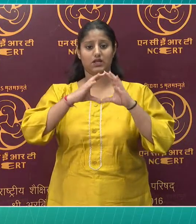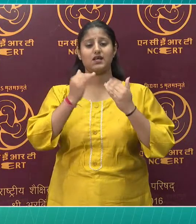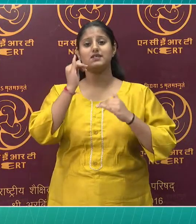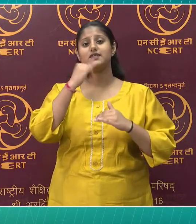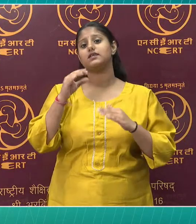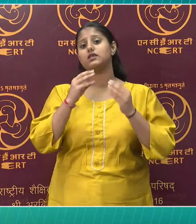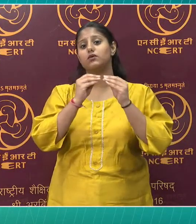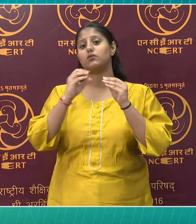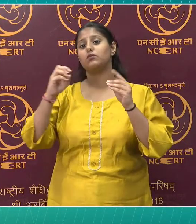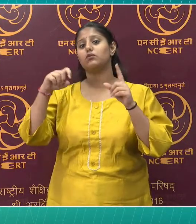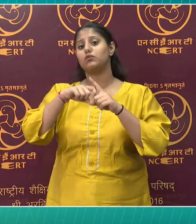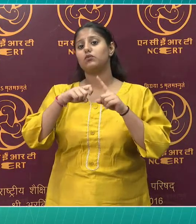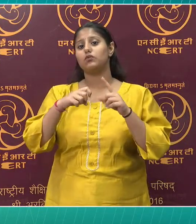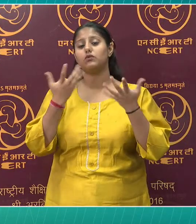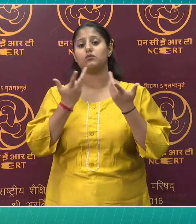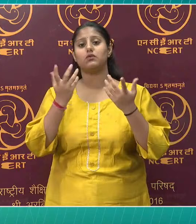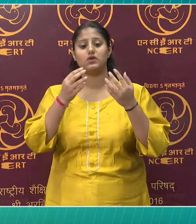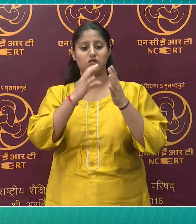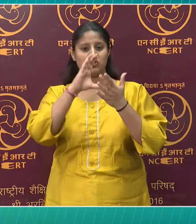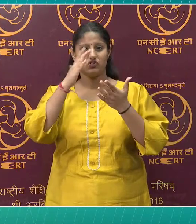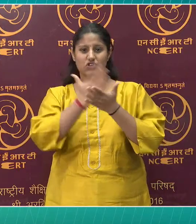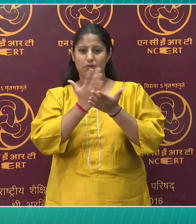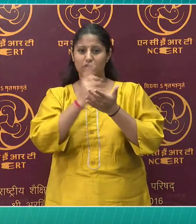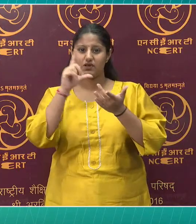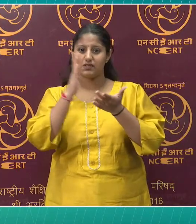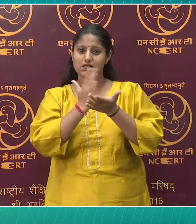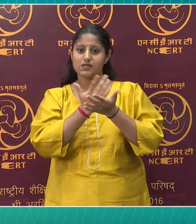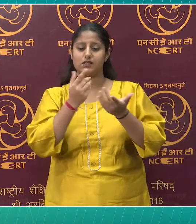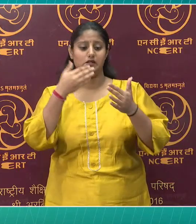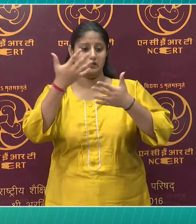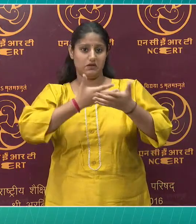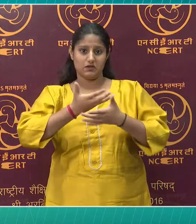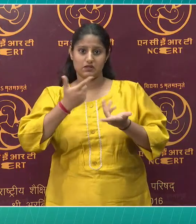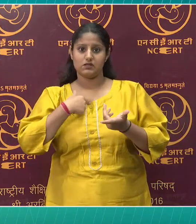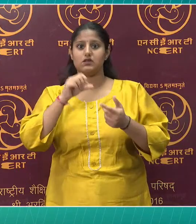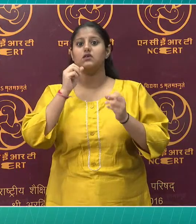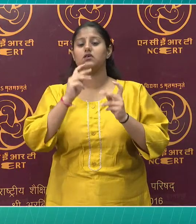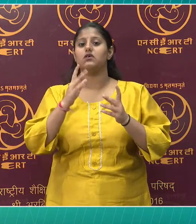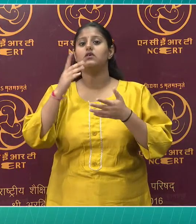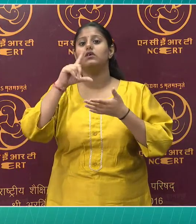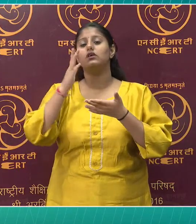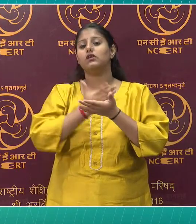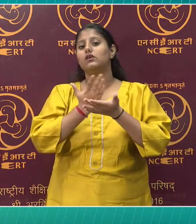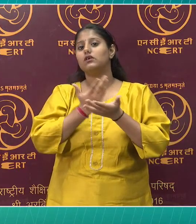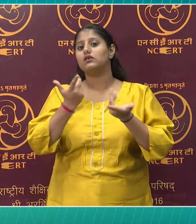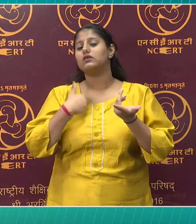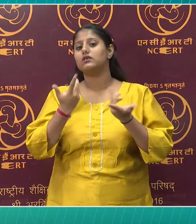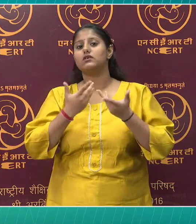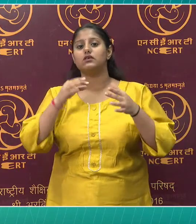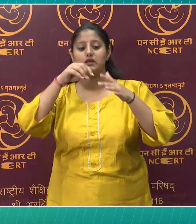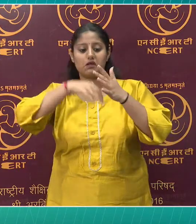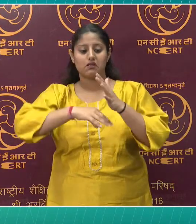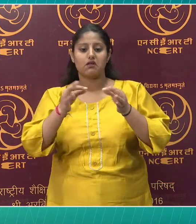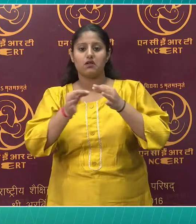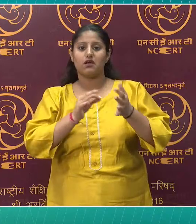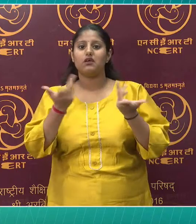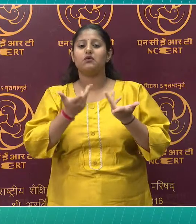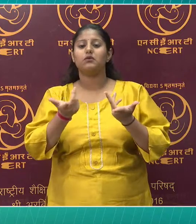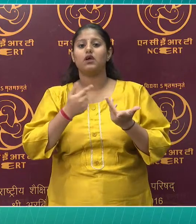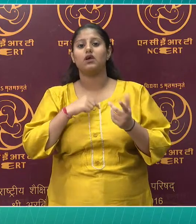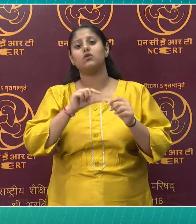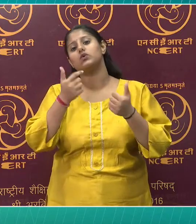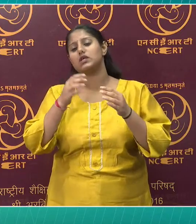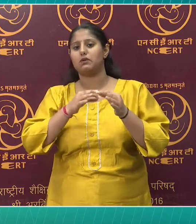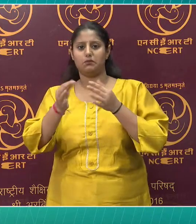book, what all chapters are there. You could discuss parts of it, yeah, and then we could move on